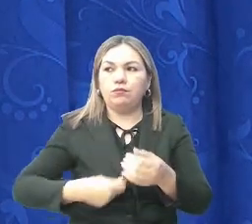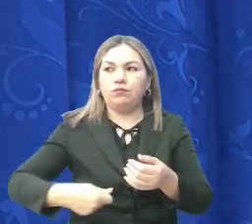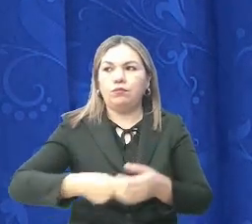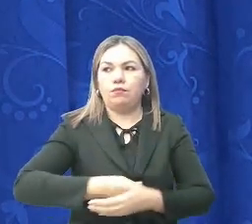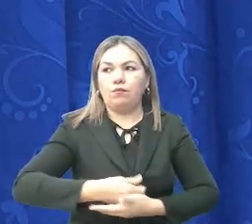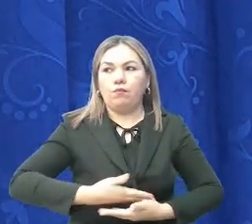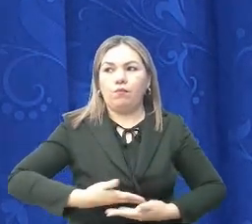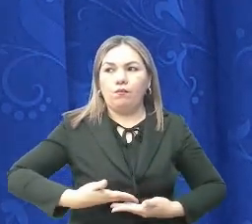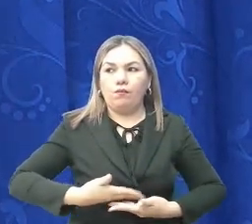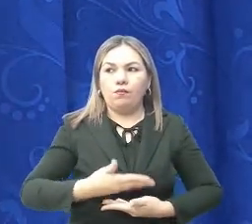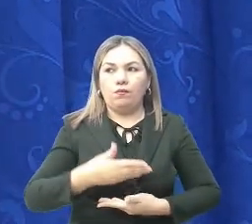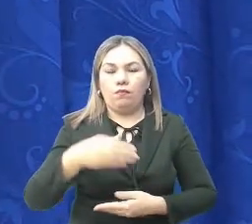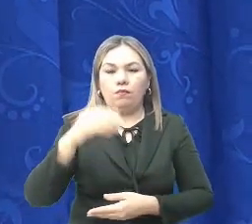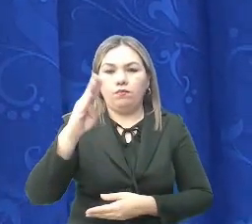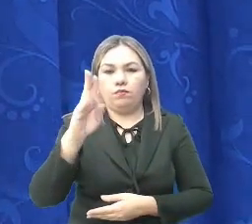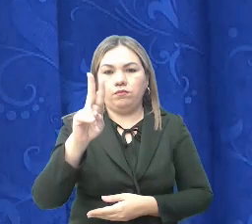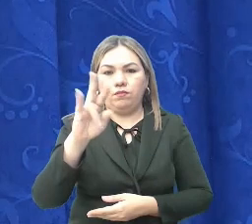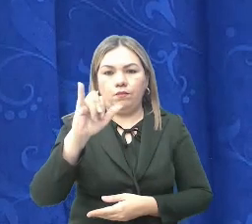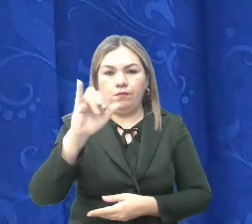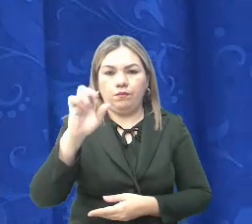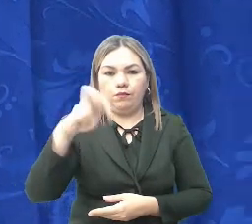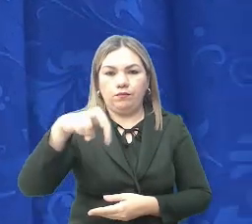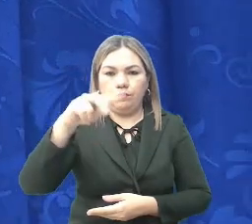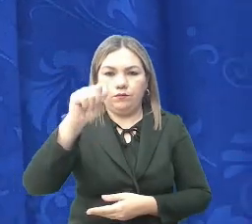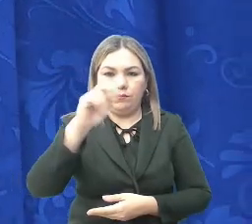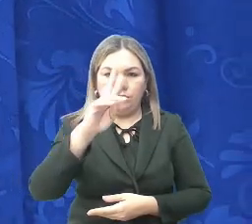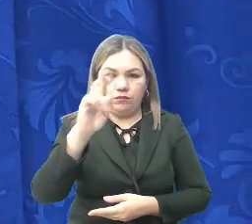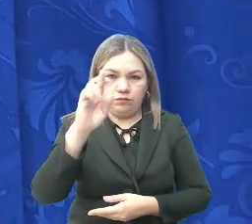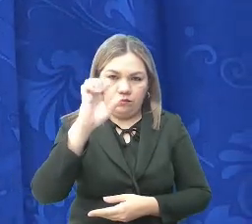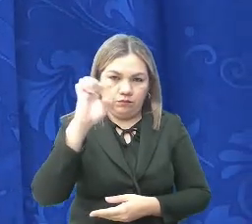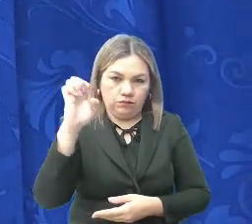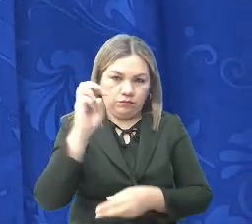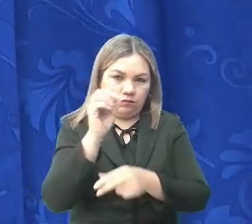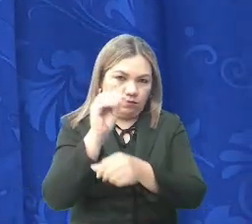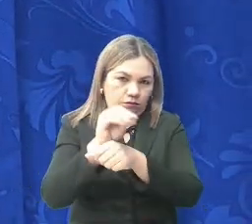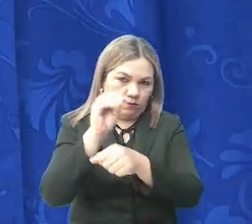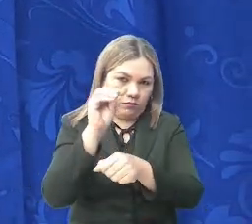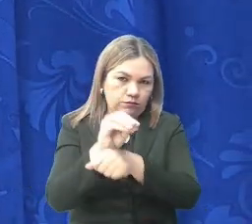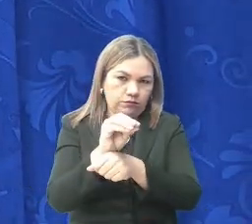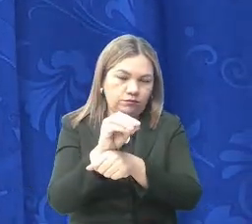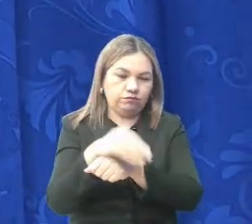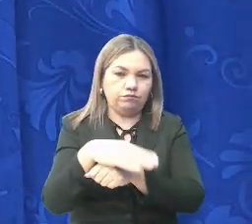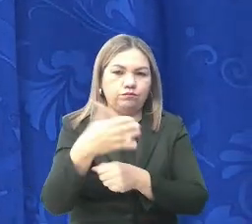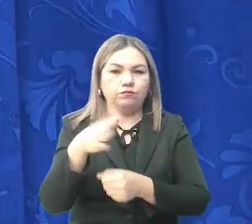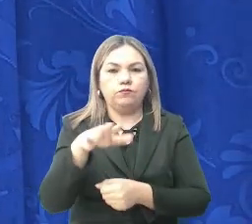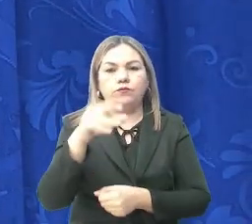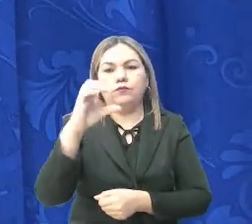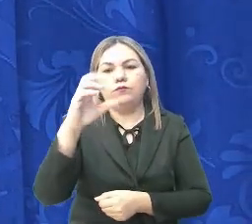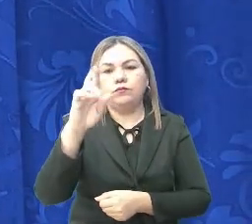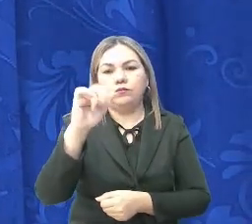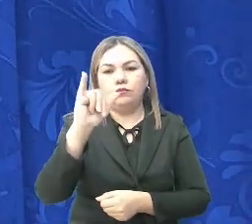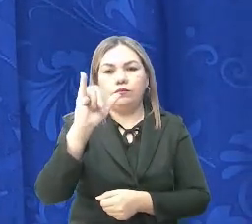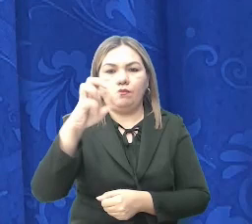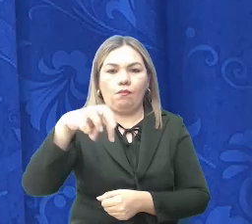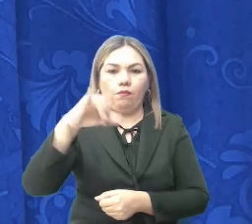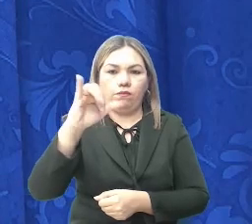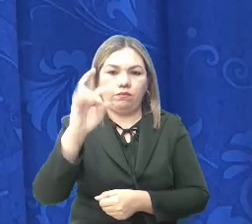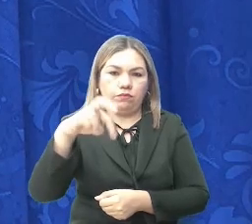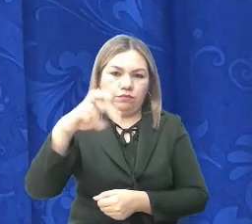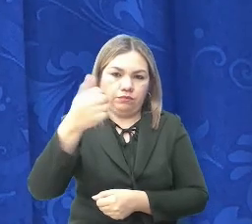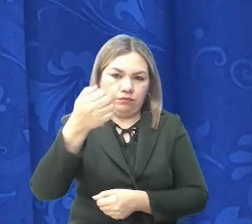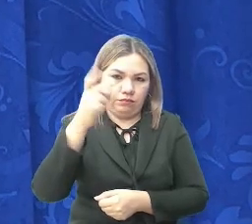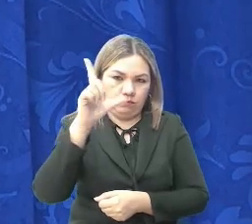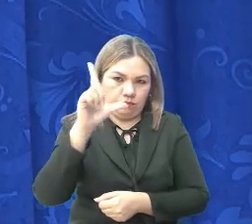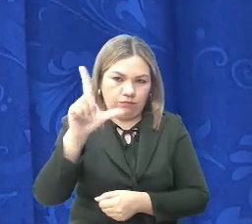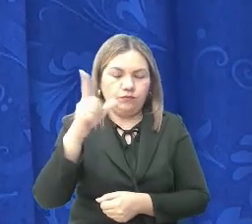out. Listen, this teaching of today is a bit criminal.